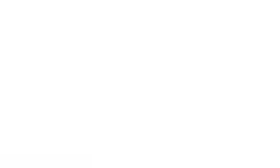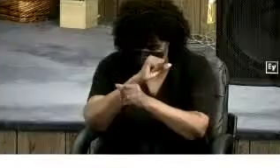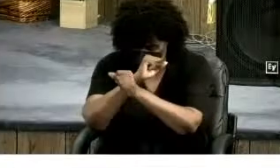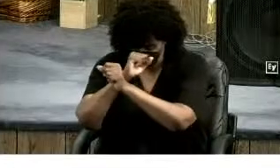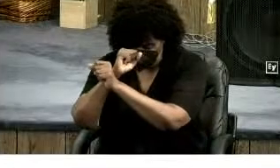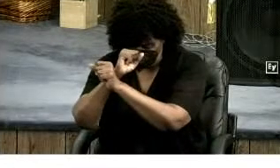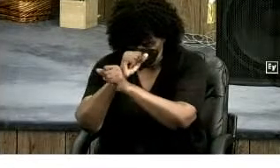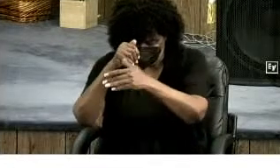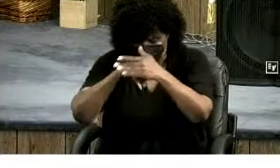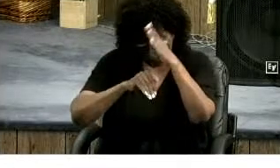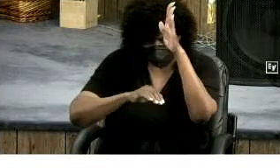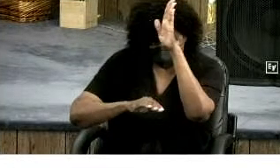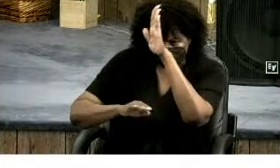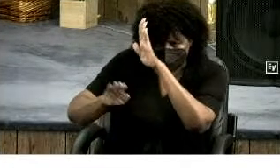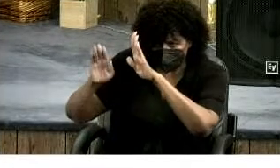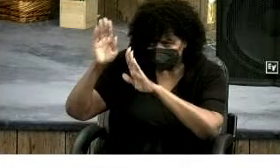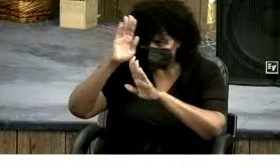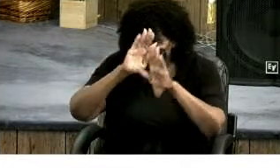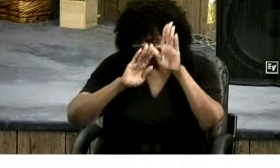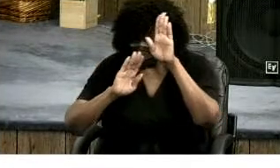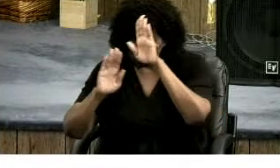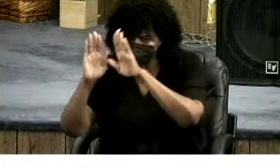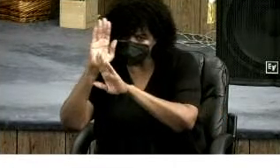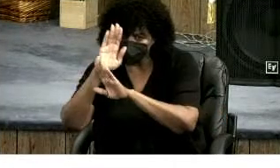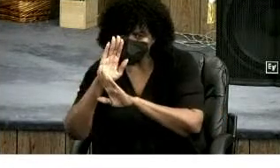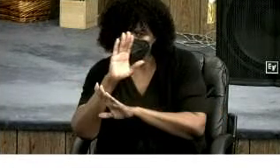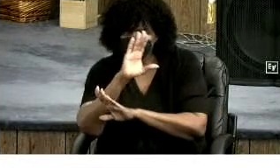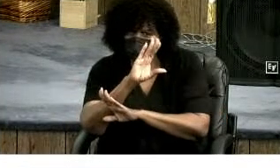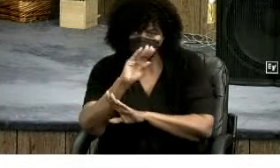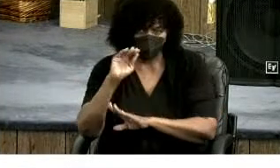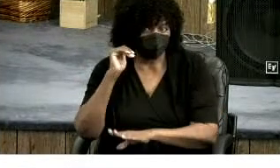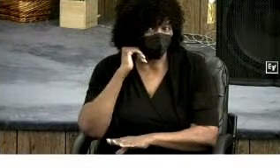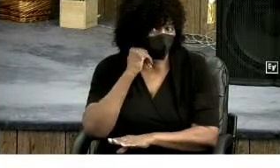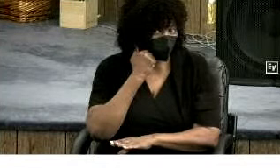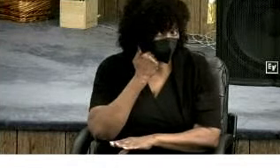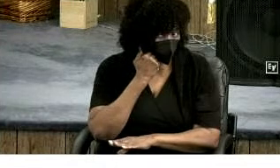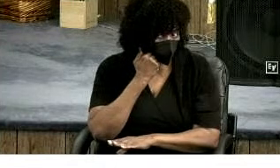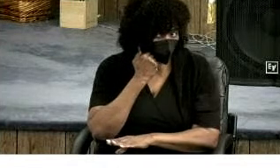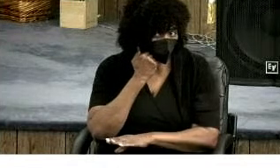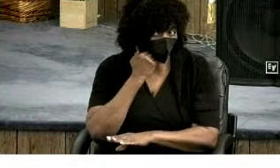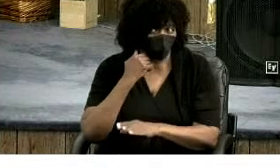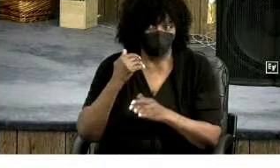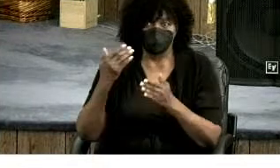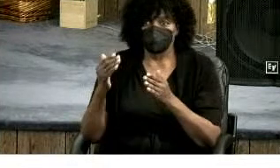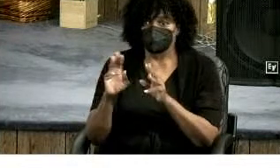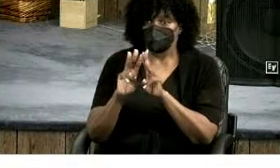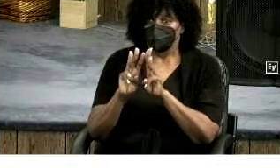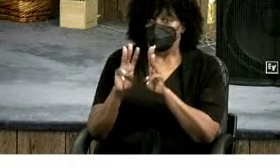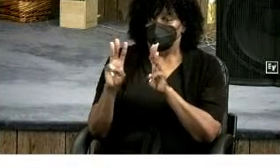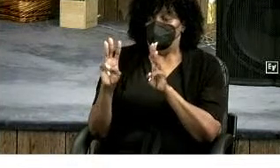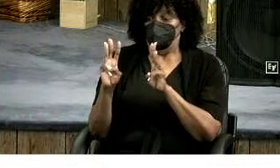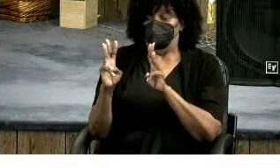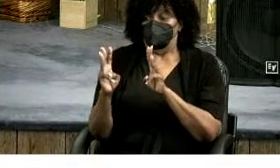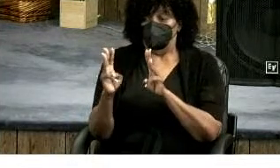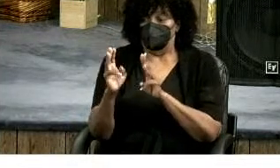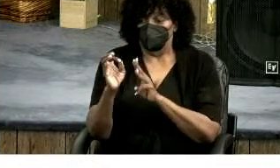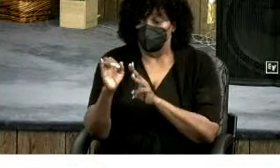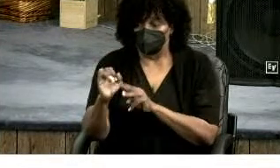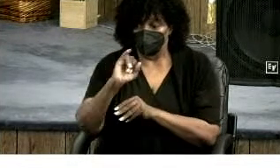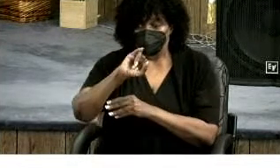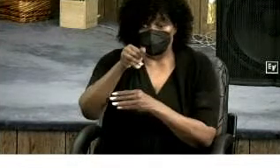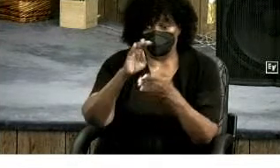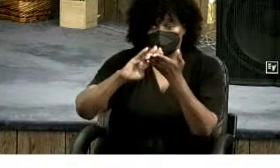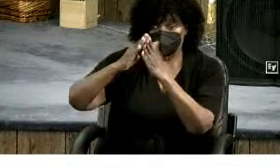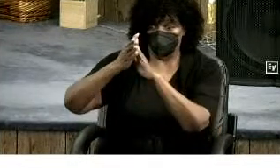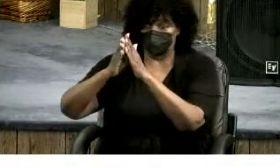in great trouble and what? Shame." They're in great trouble and what? Shame. "The wall of Jerusalem is